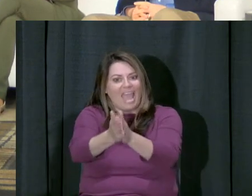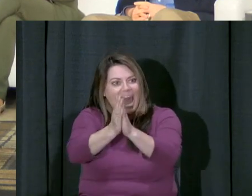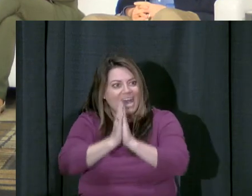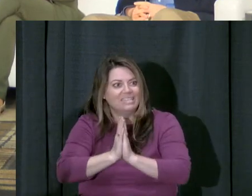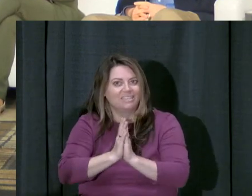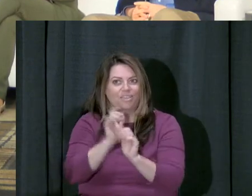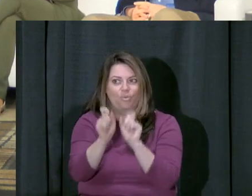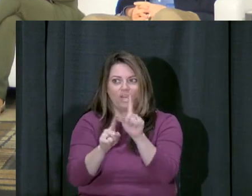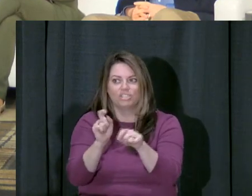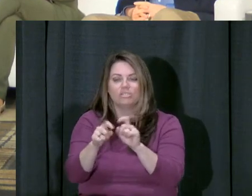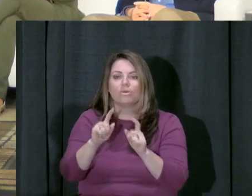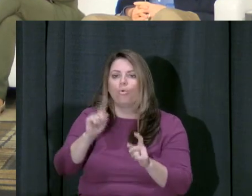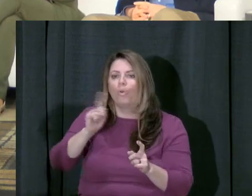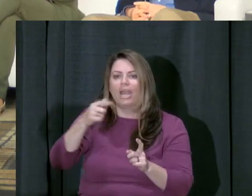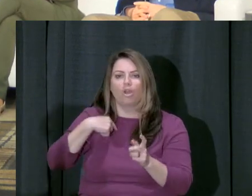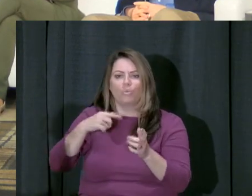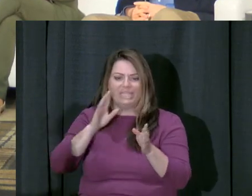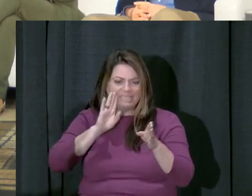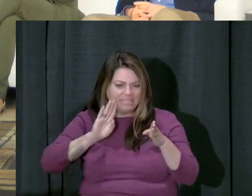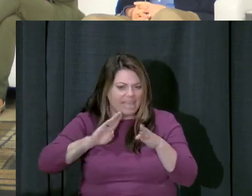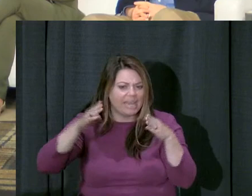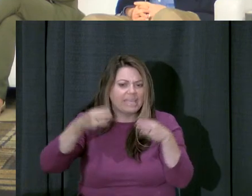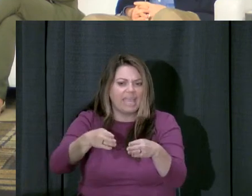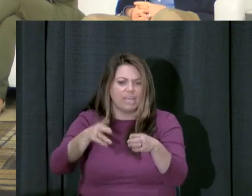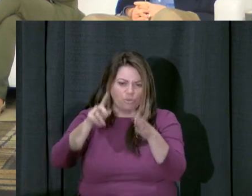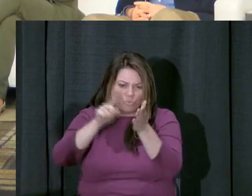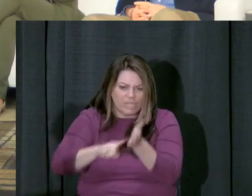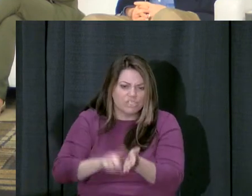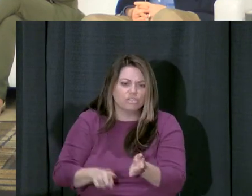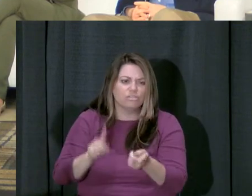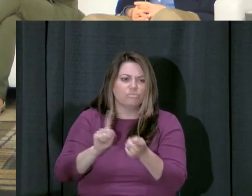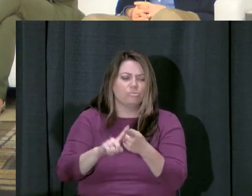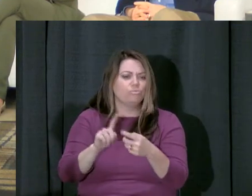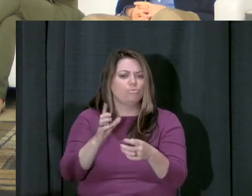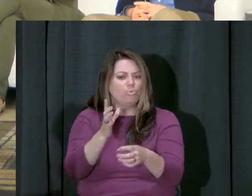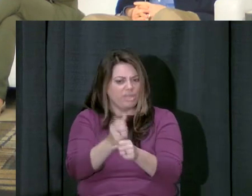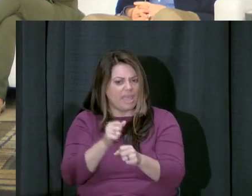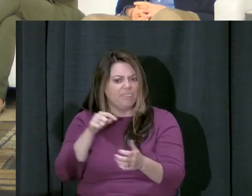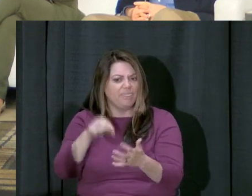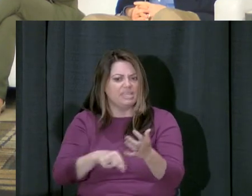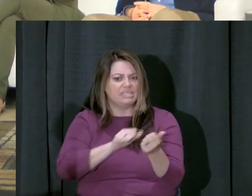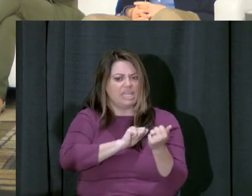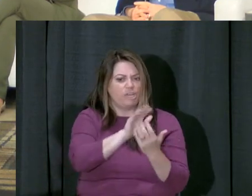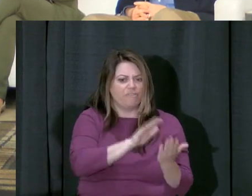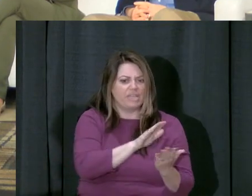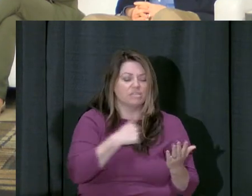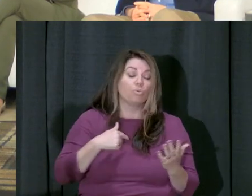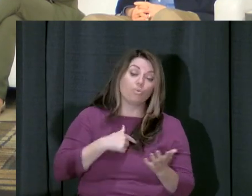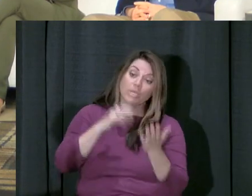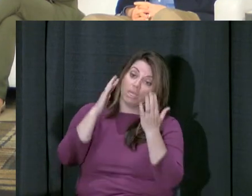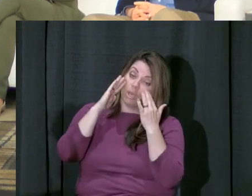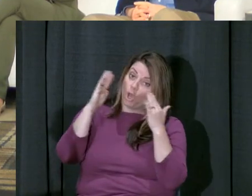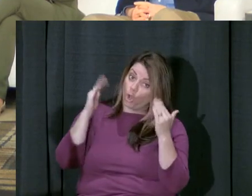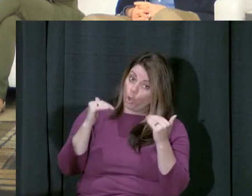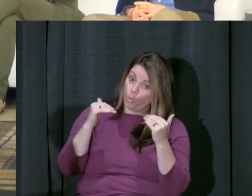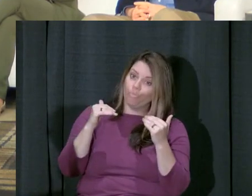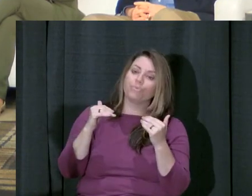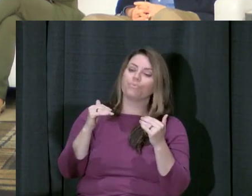understand where are we dedicating the research that we're doing to get to these interfaces that we hope